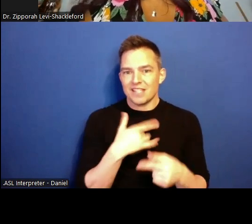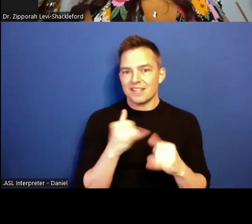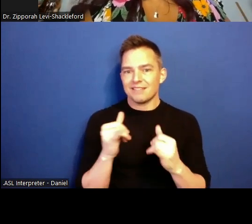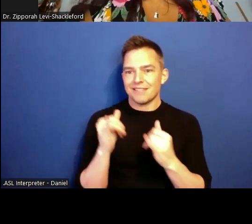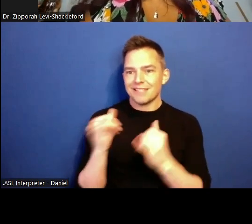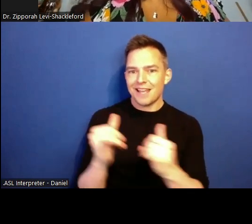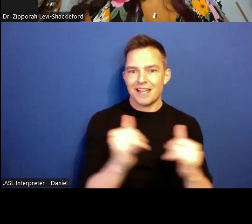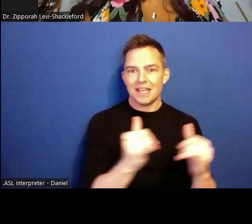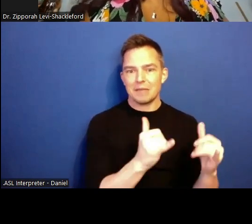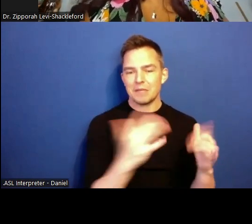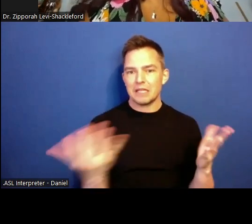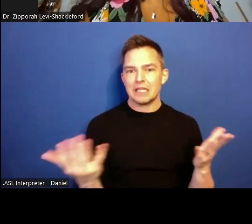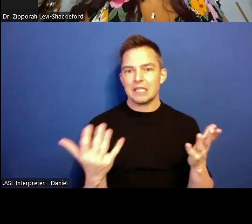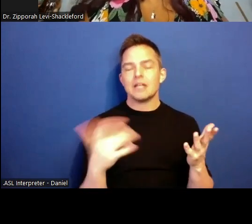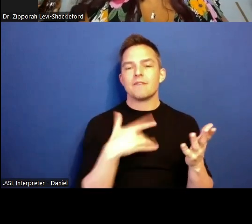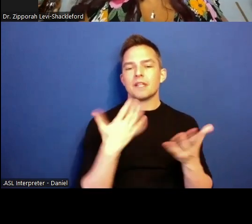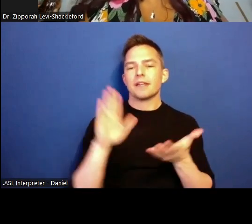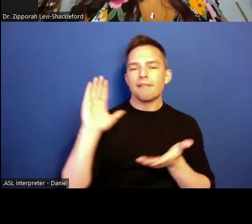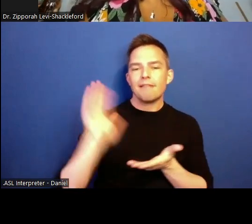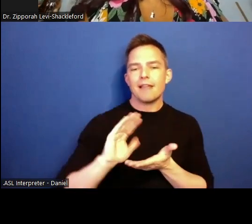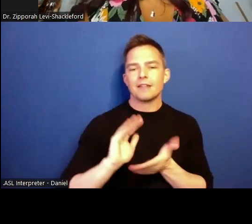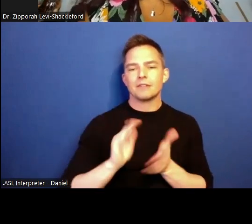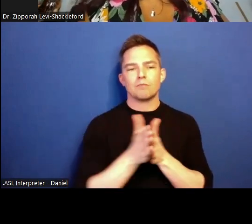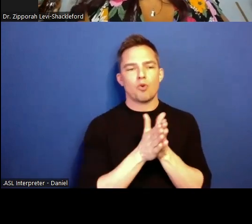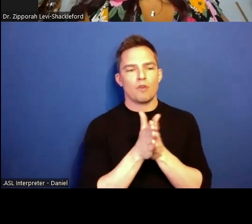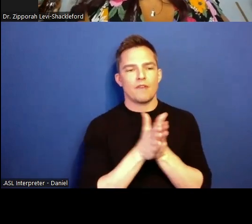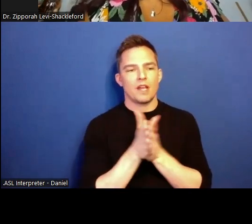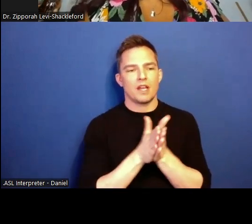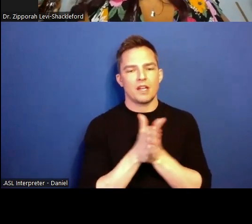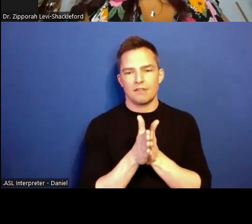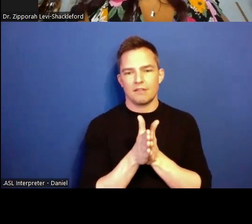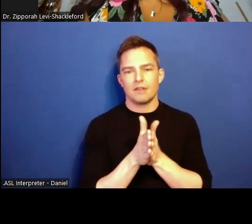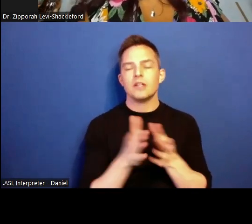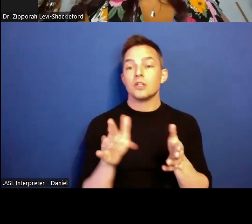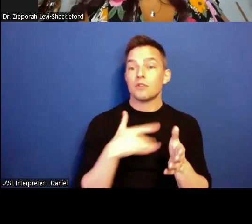you're feeling less motivated, you're feeling,